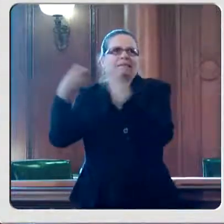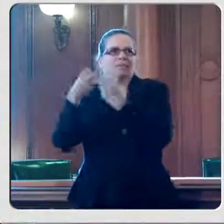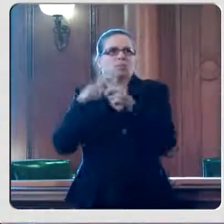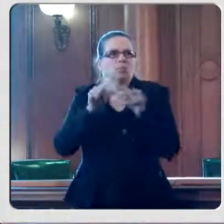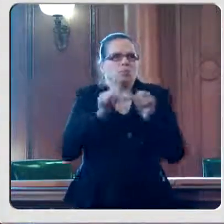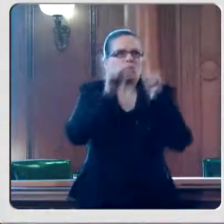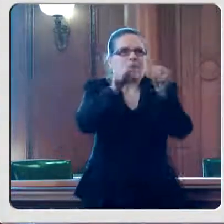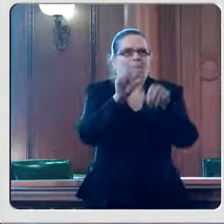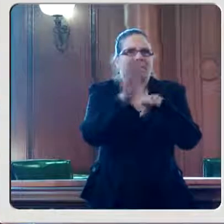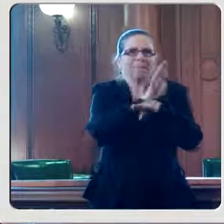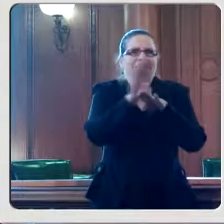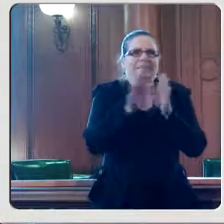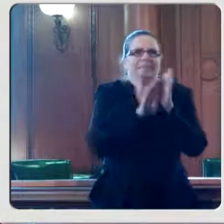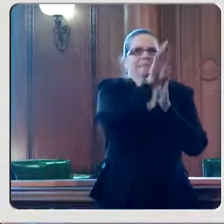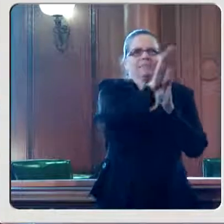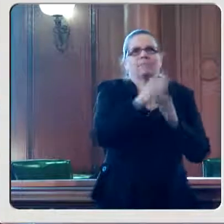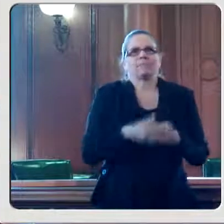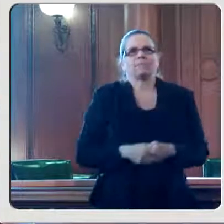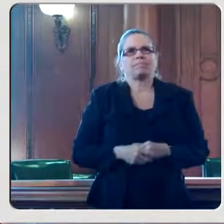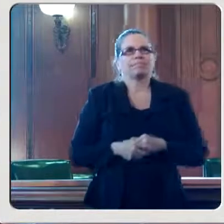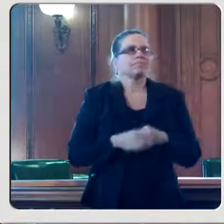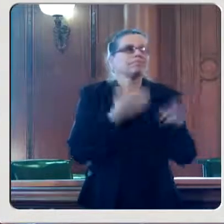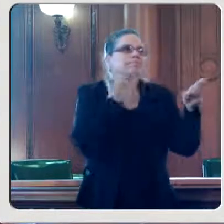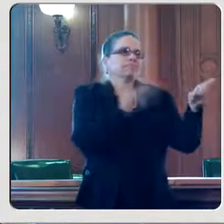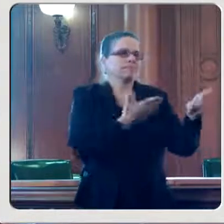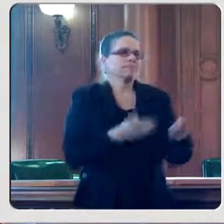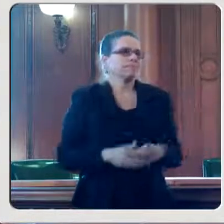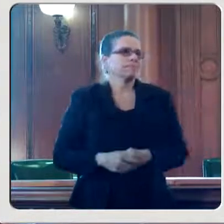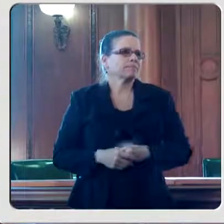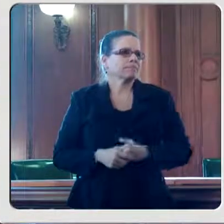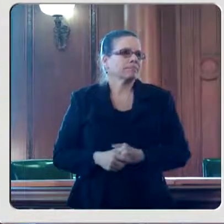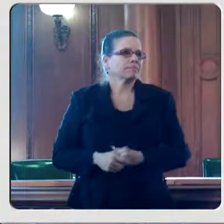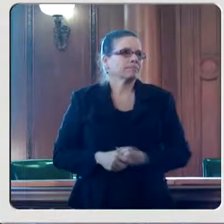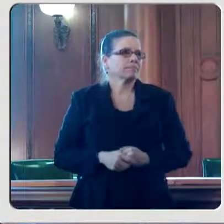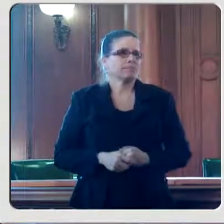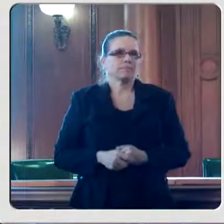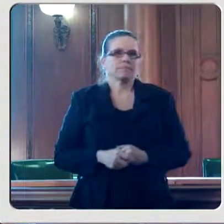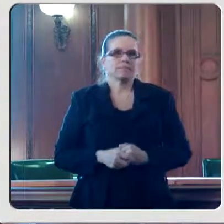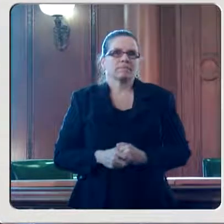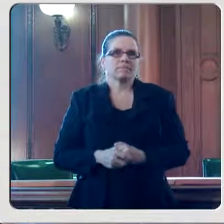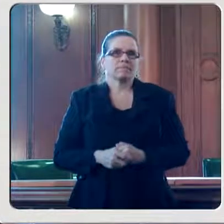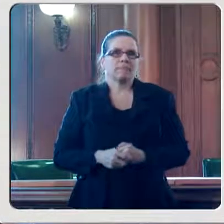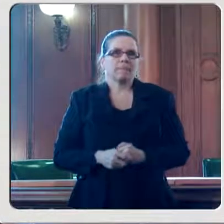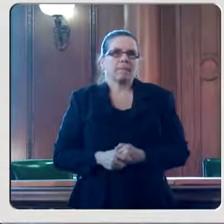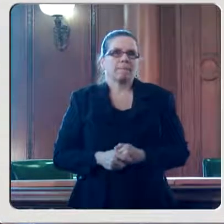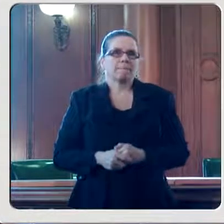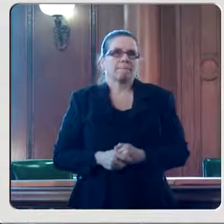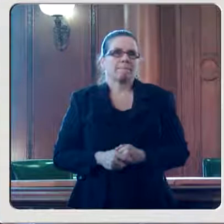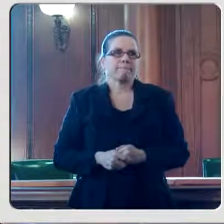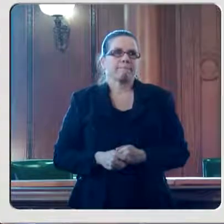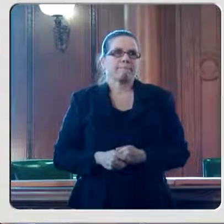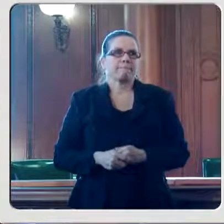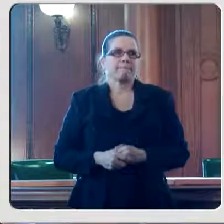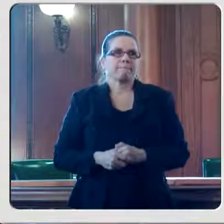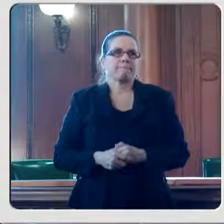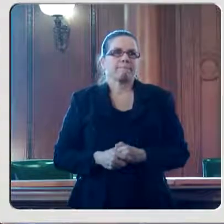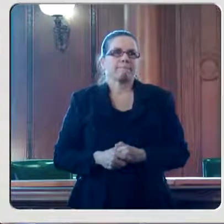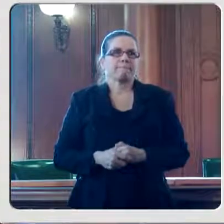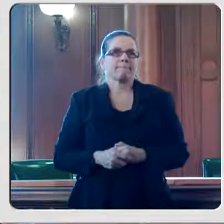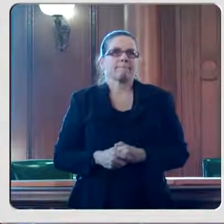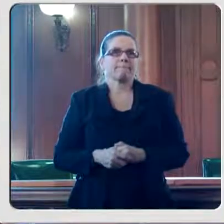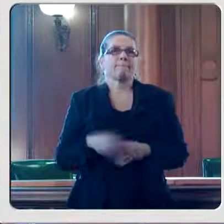Thank you very much, Director Sheehan, and I also want to thank City Solicitor Pakula and HR Labor Director Attorney Bill Mahoney